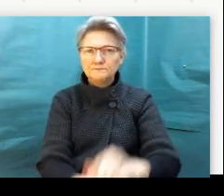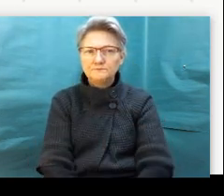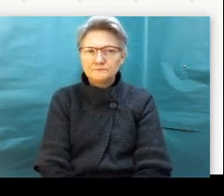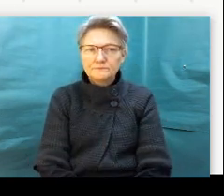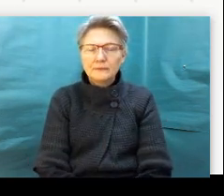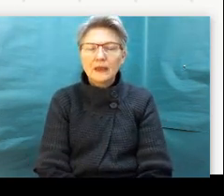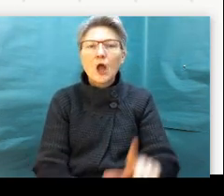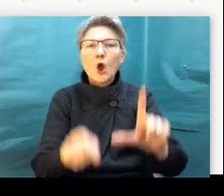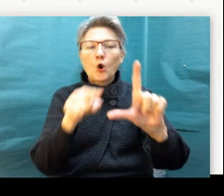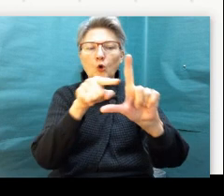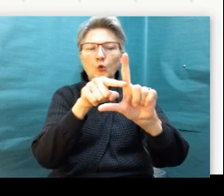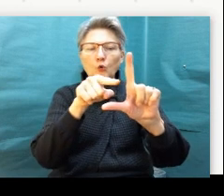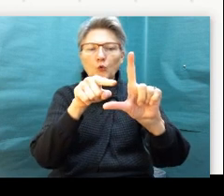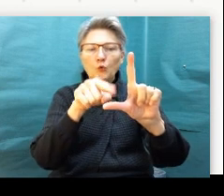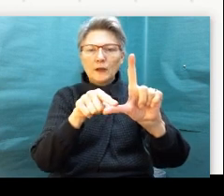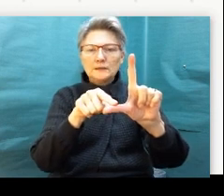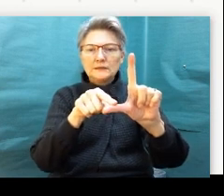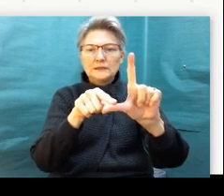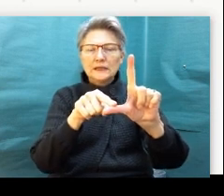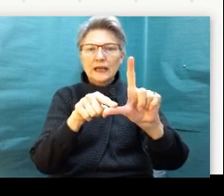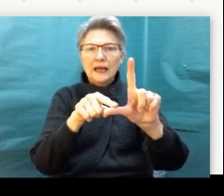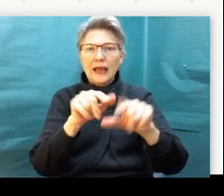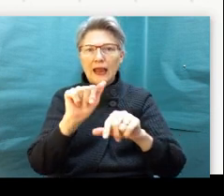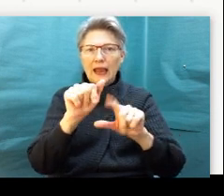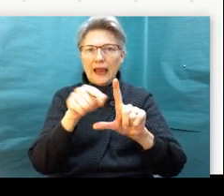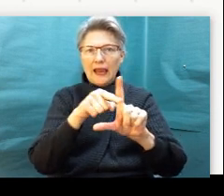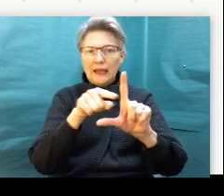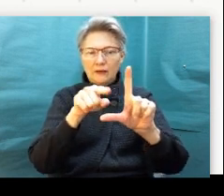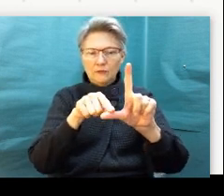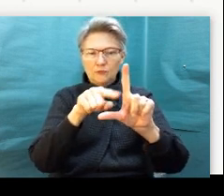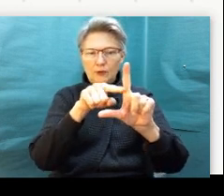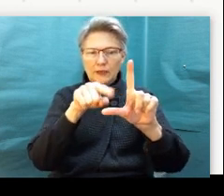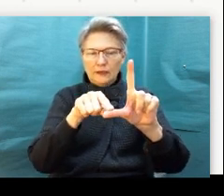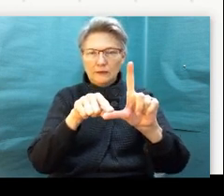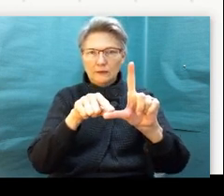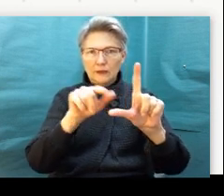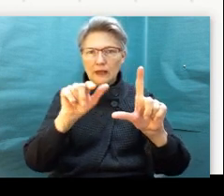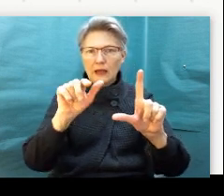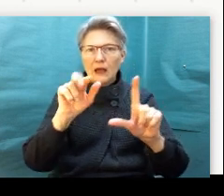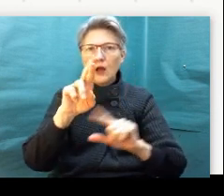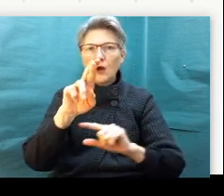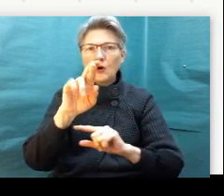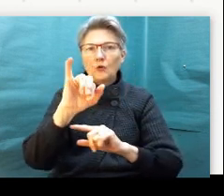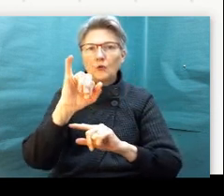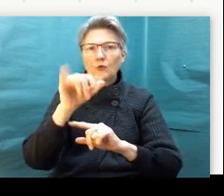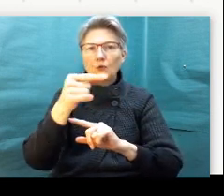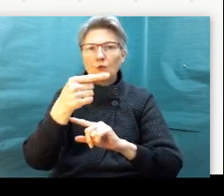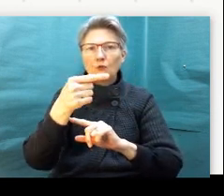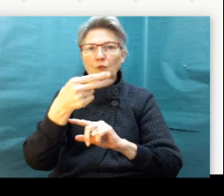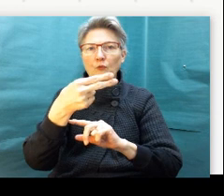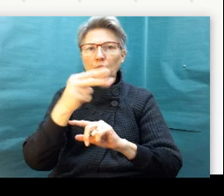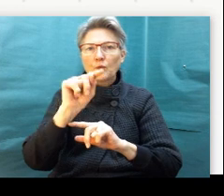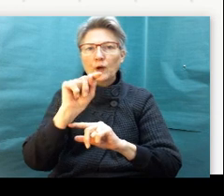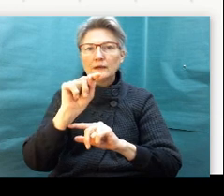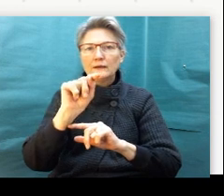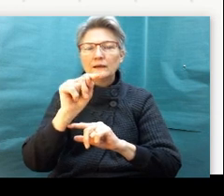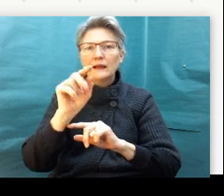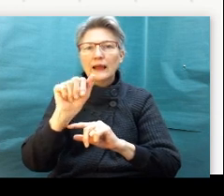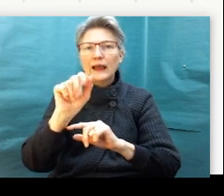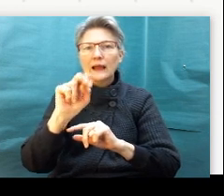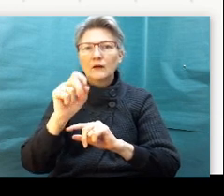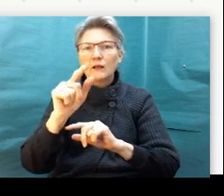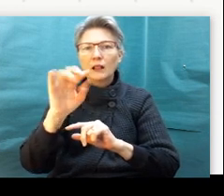A right angle. You might remember it called a right angle or a 90-degree angle. 90 degrees